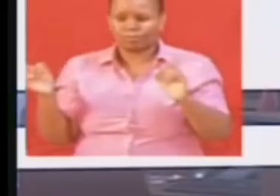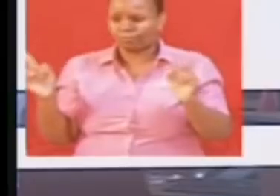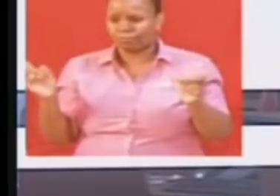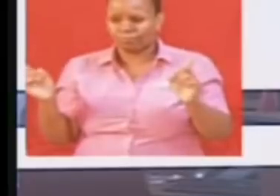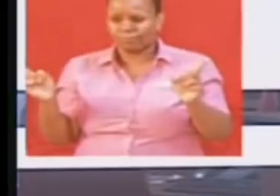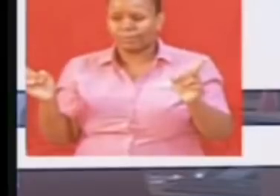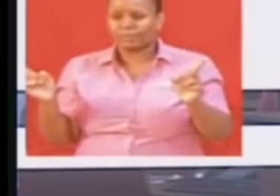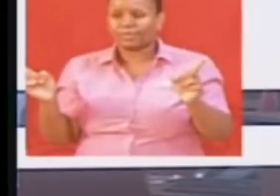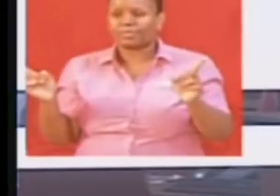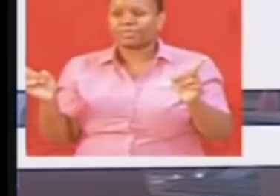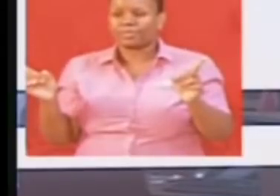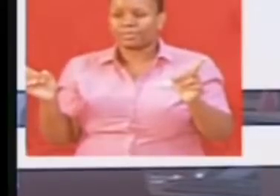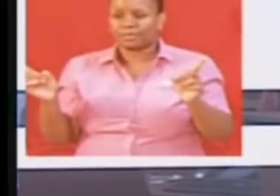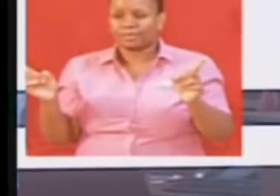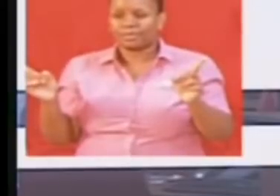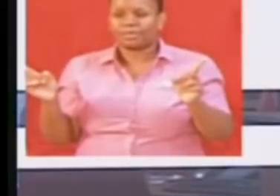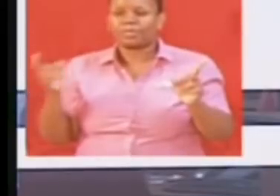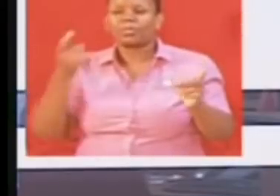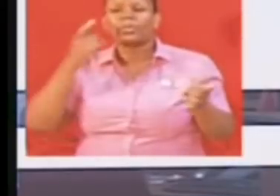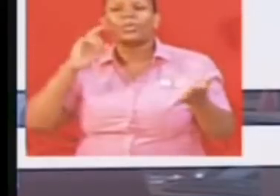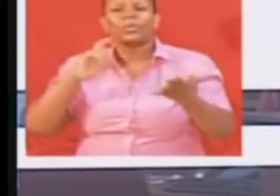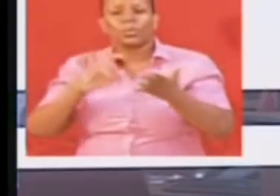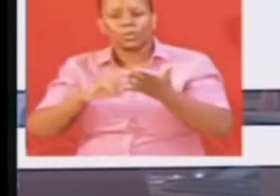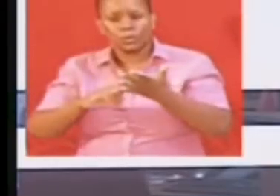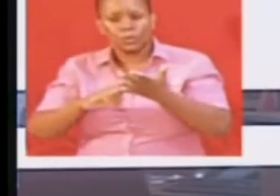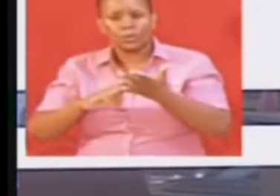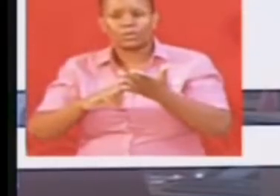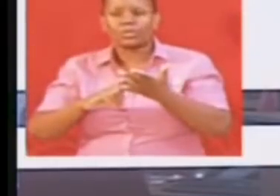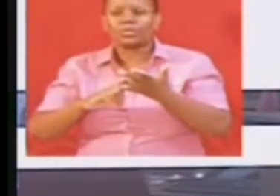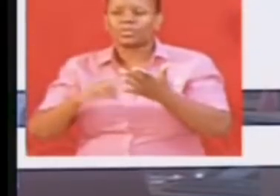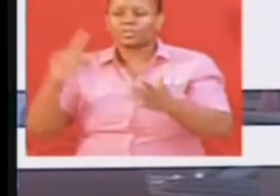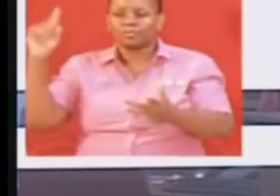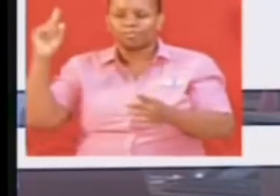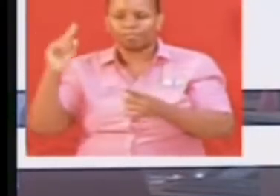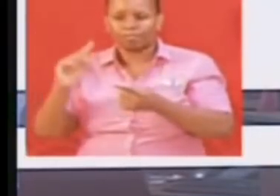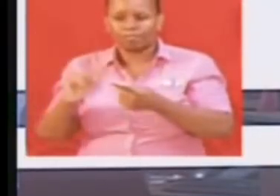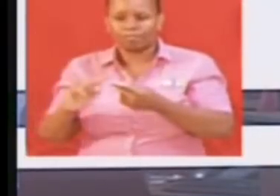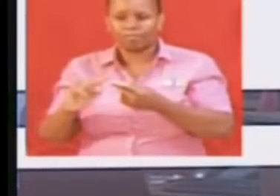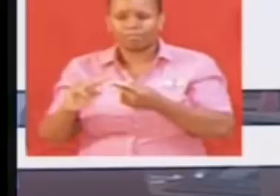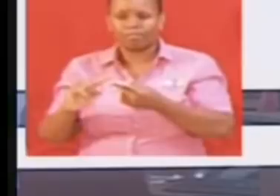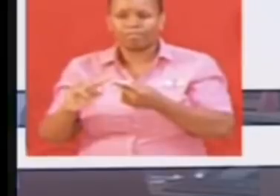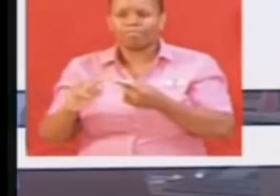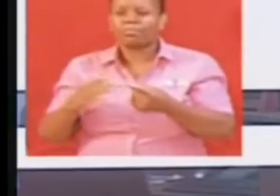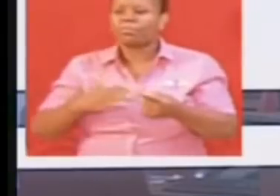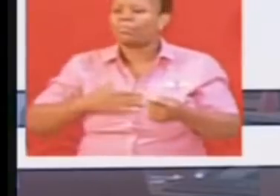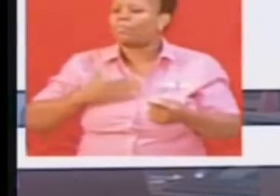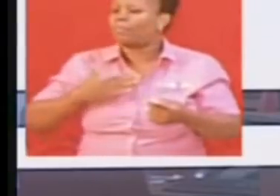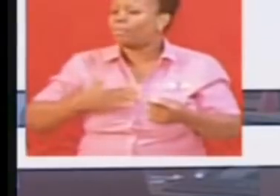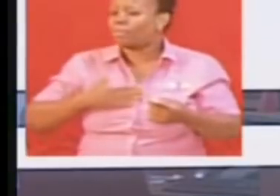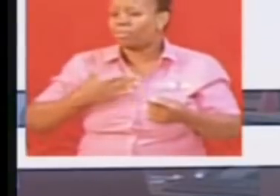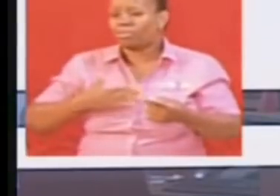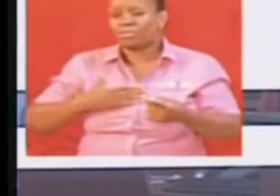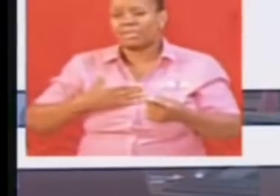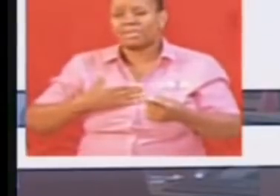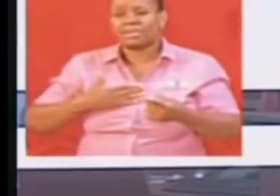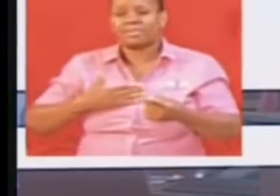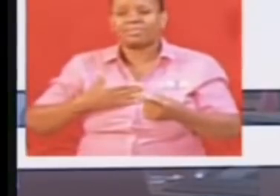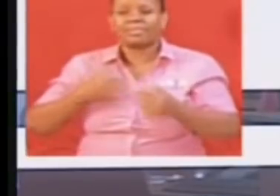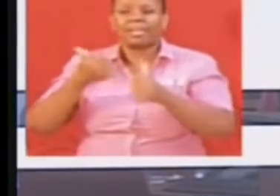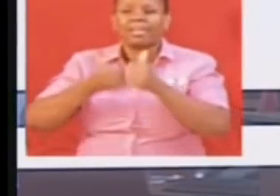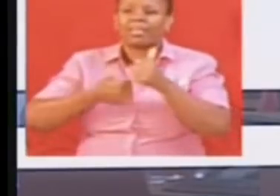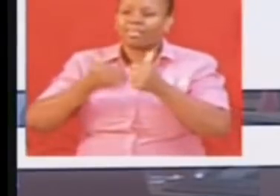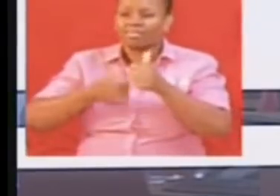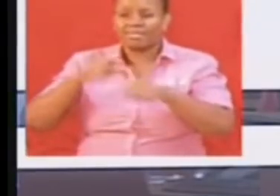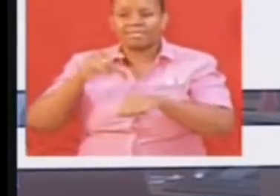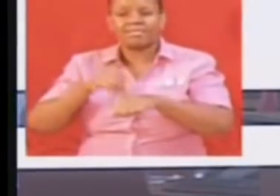a downward trend that we are hoping to maintain. And every time I get the chance to talk, I must say, by